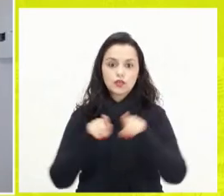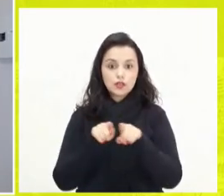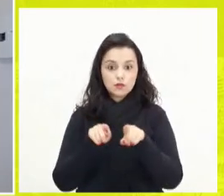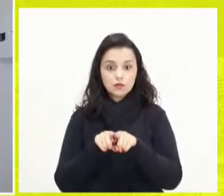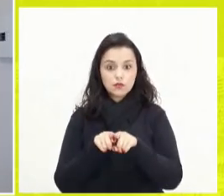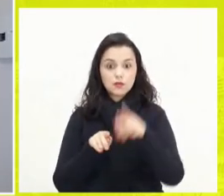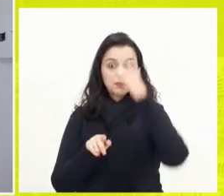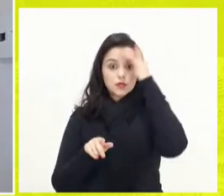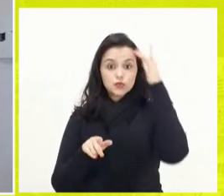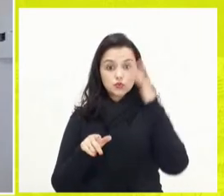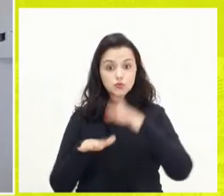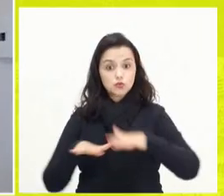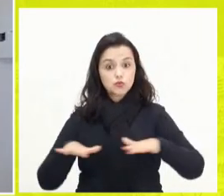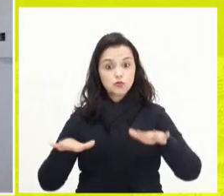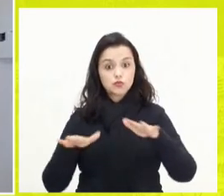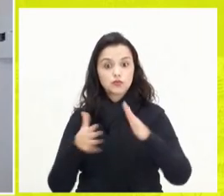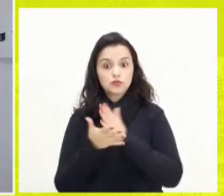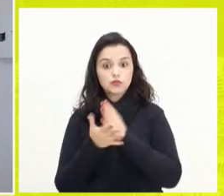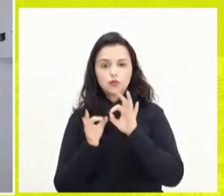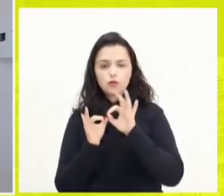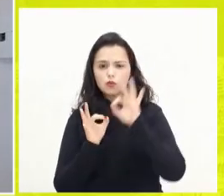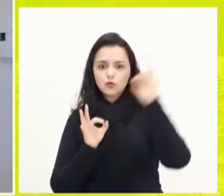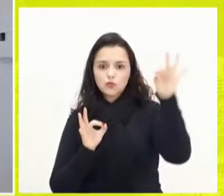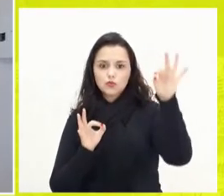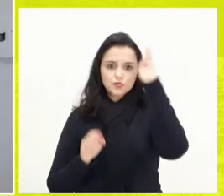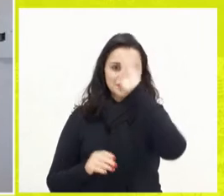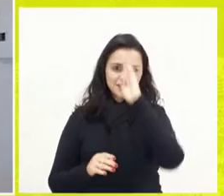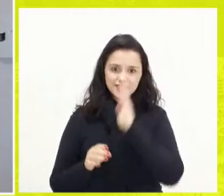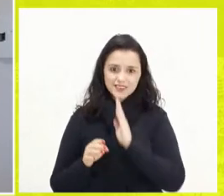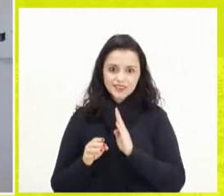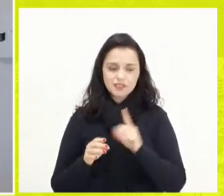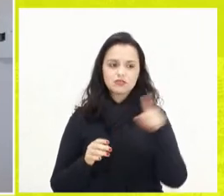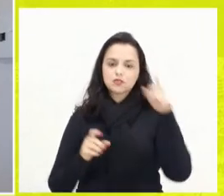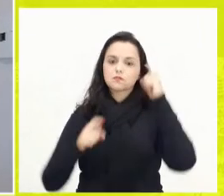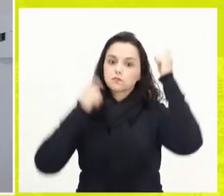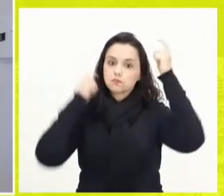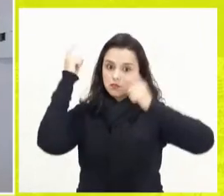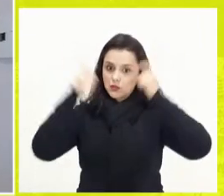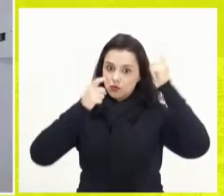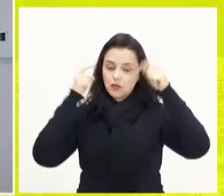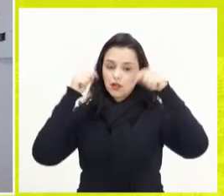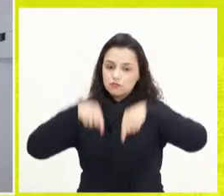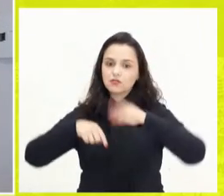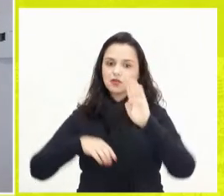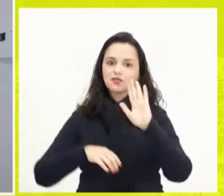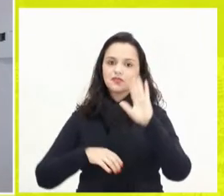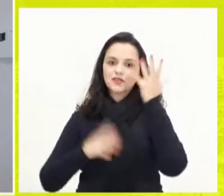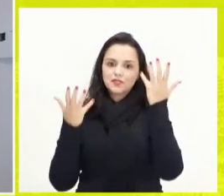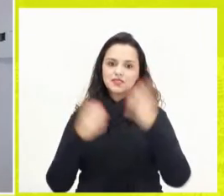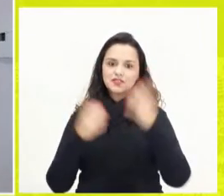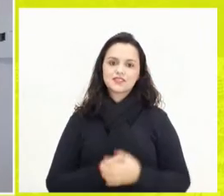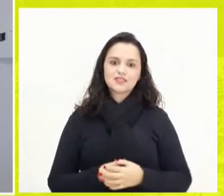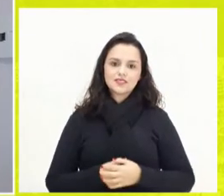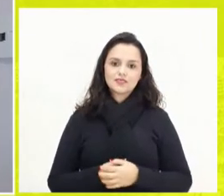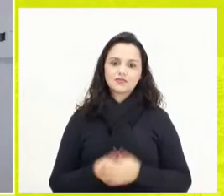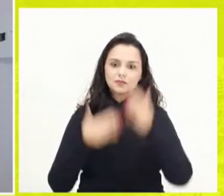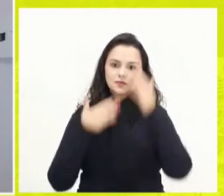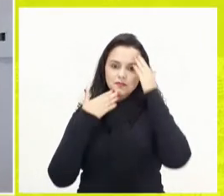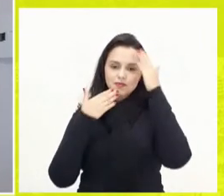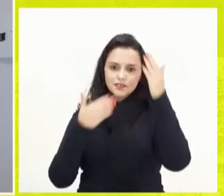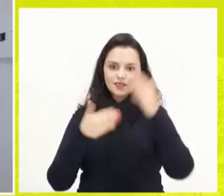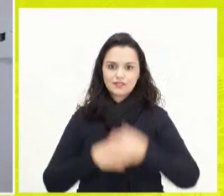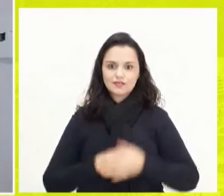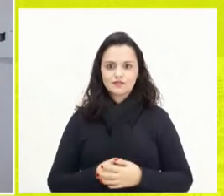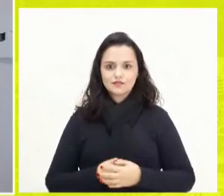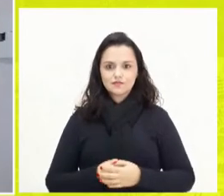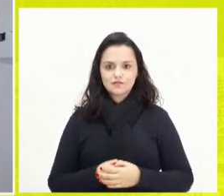the whole latin american continent and people far away from brazil are concerned about what's happening in brazil and